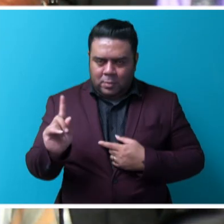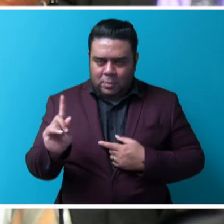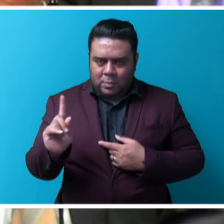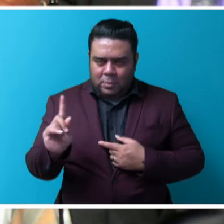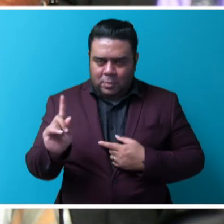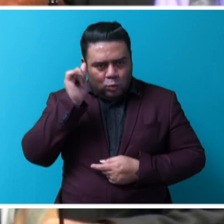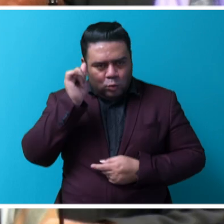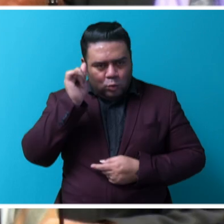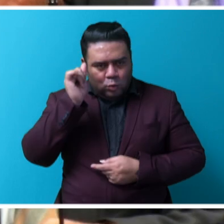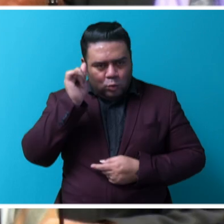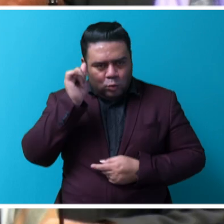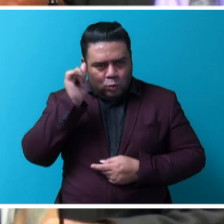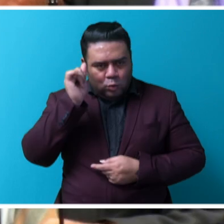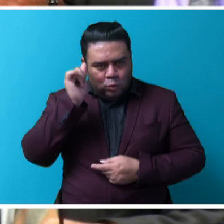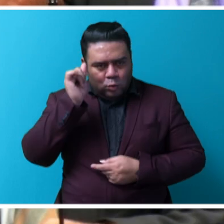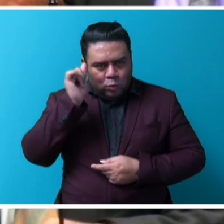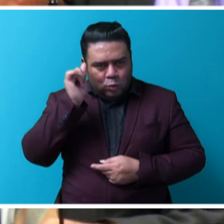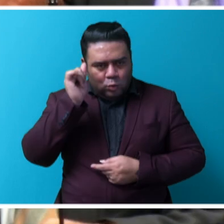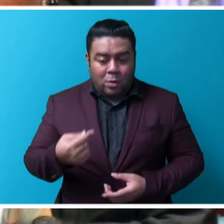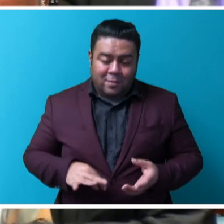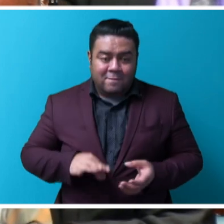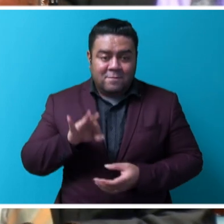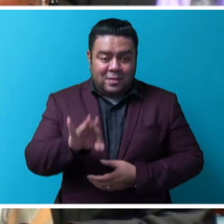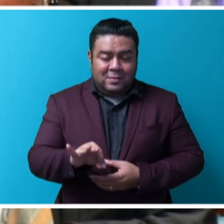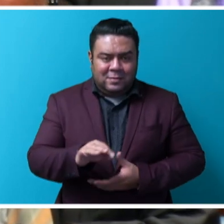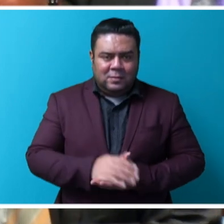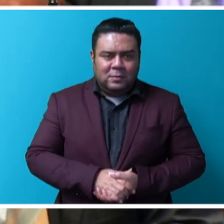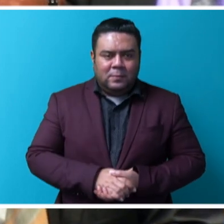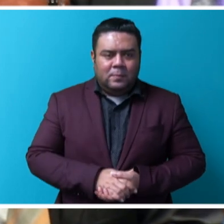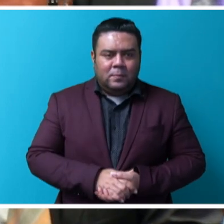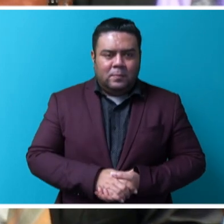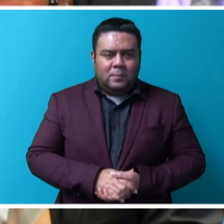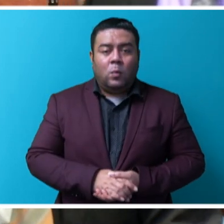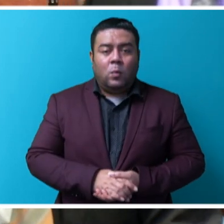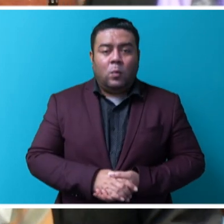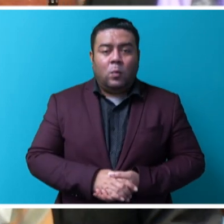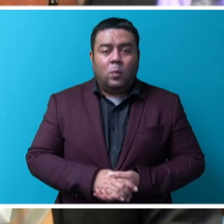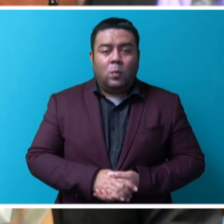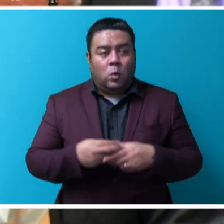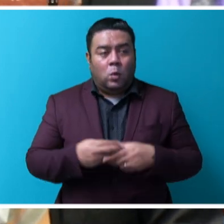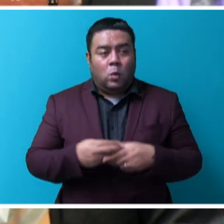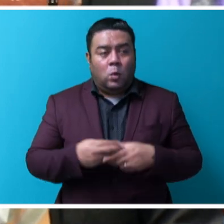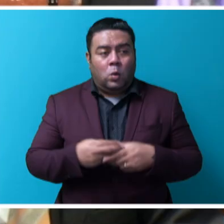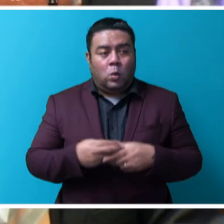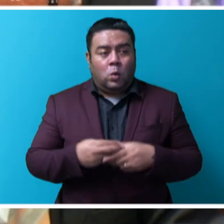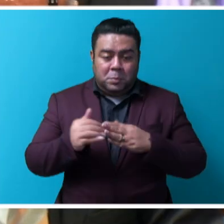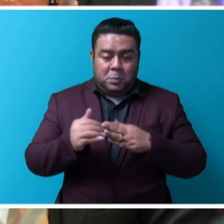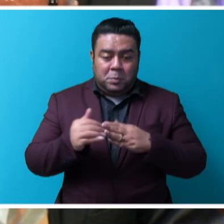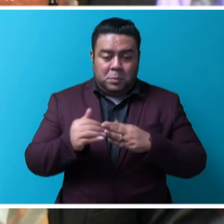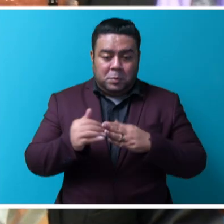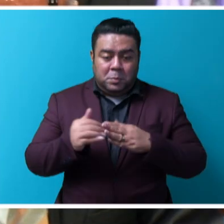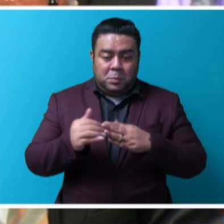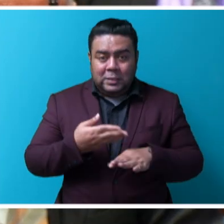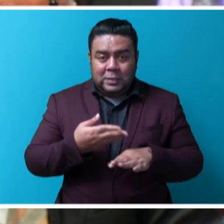budget, we can collect samples, test them, and initiate enforcement action without delay. The public expects us to